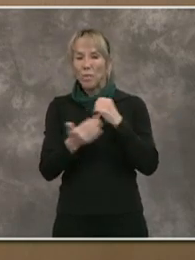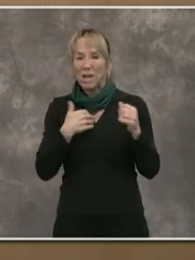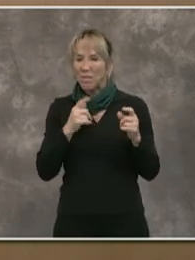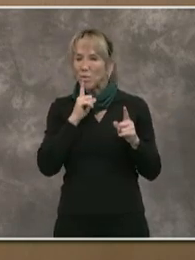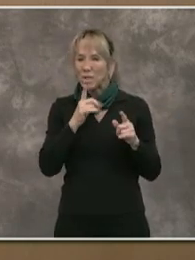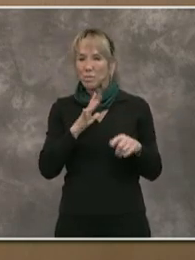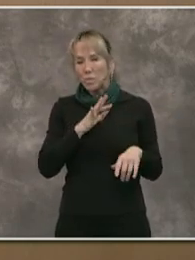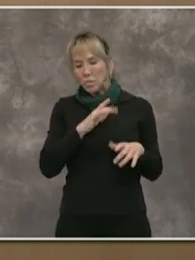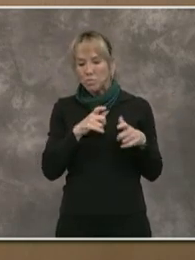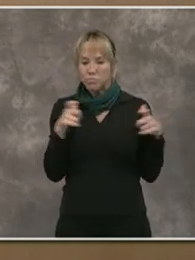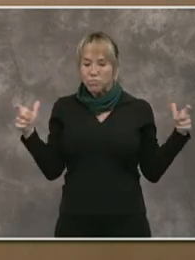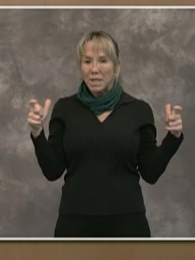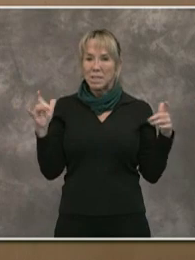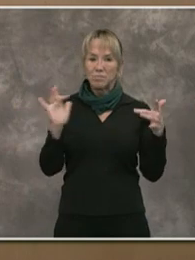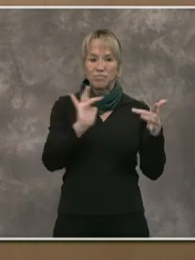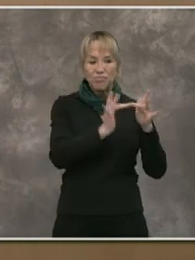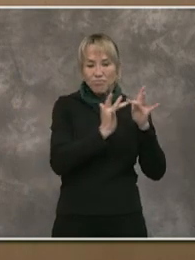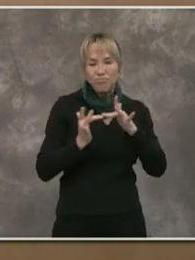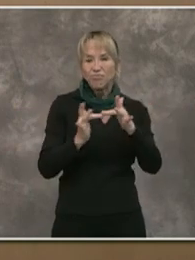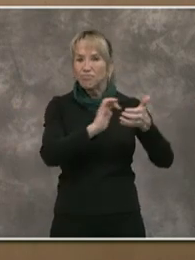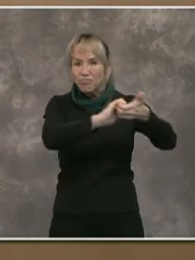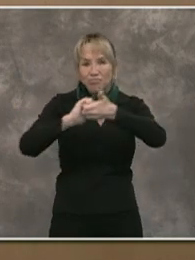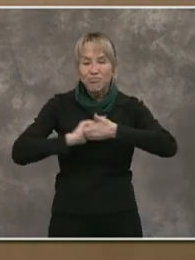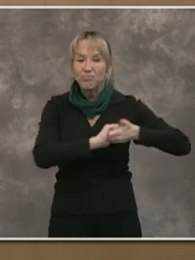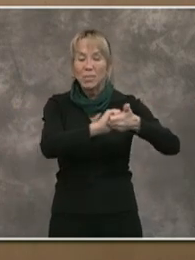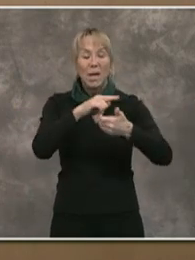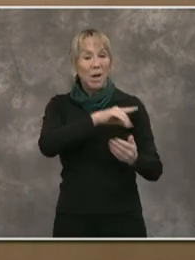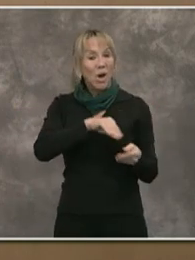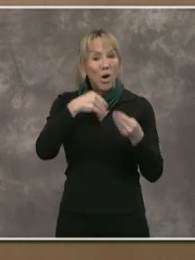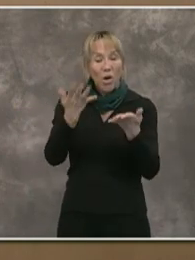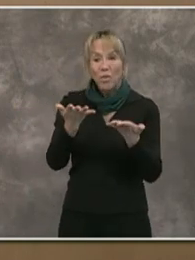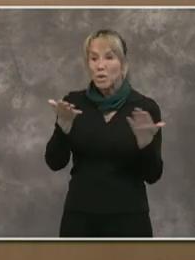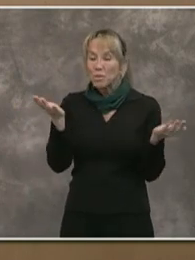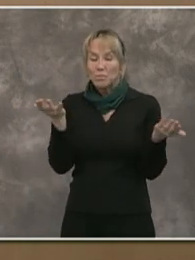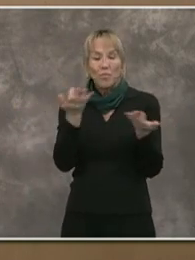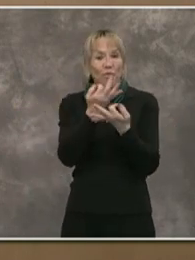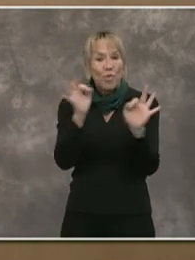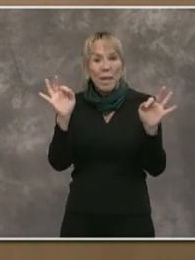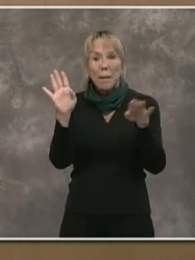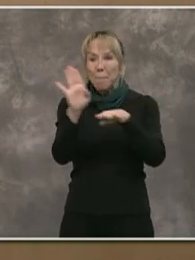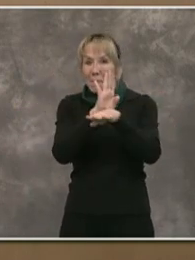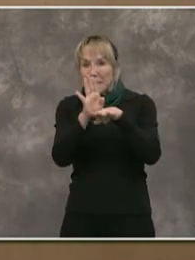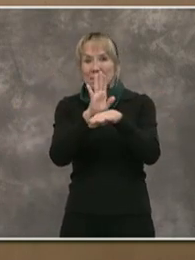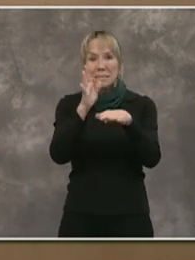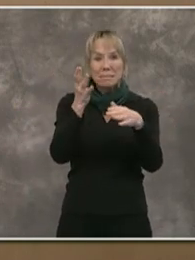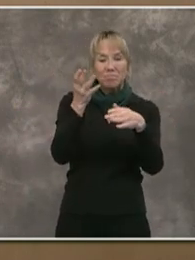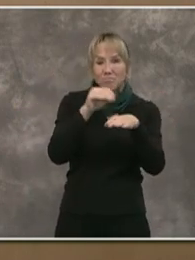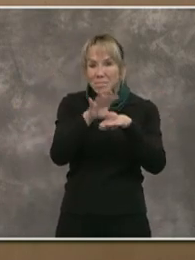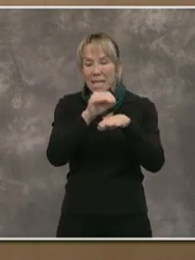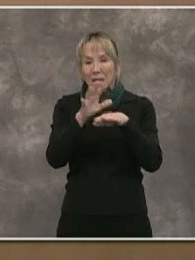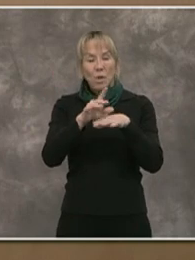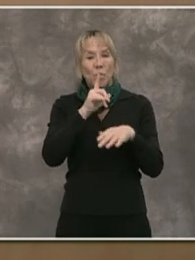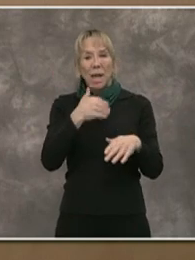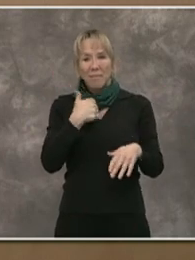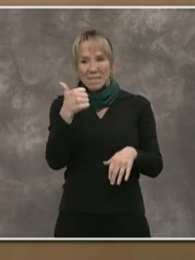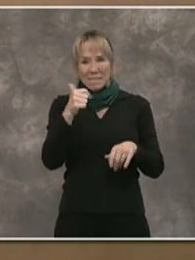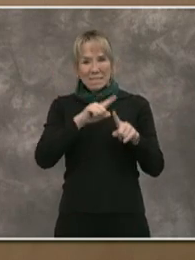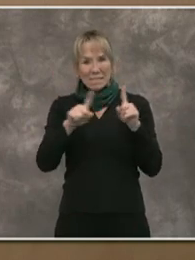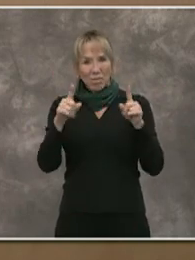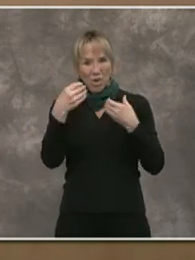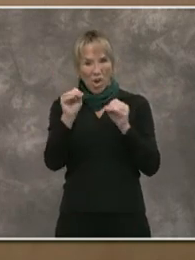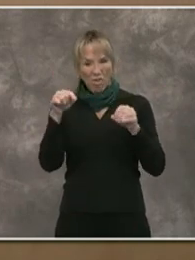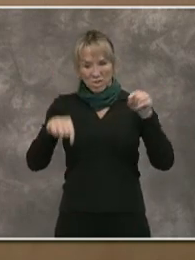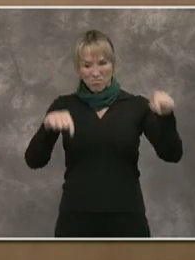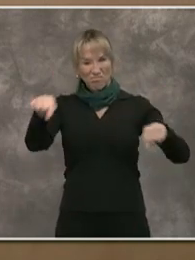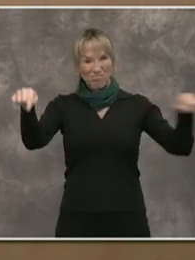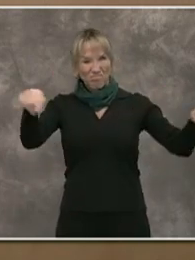network. They offer free business counseling with many locations throughout San Diego, over 10 different